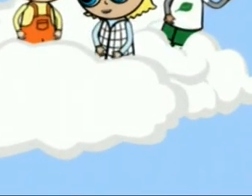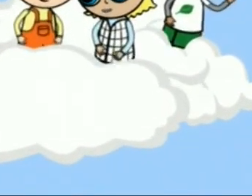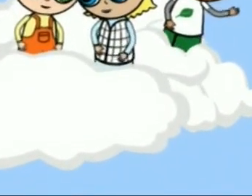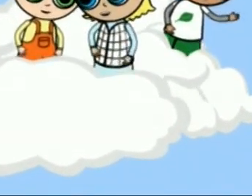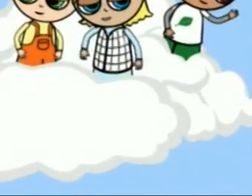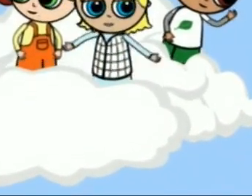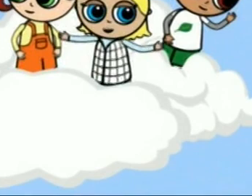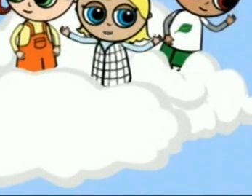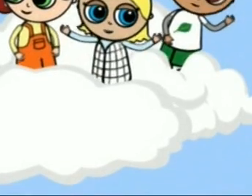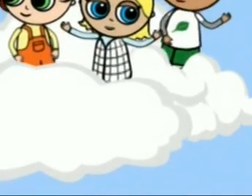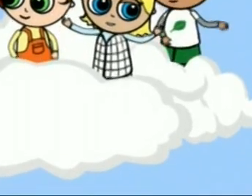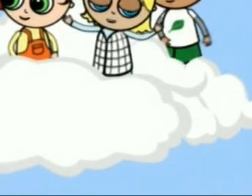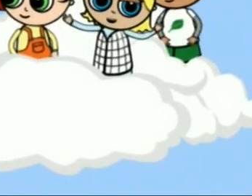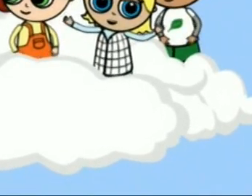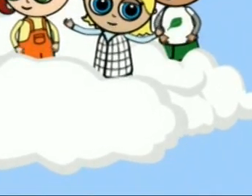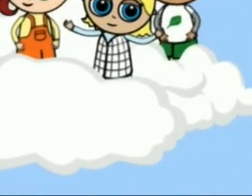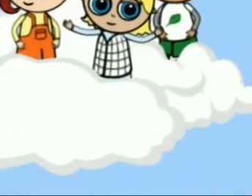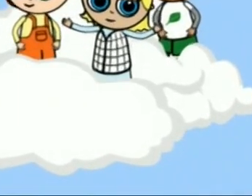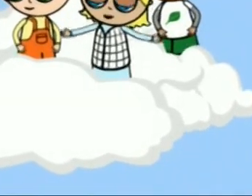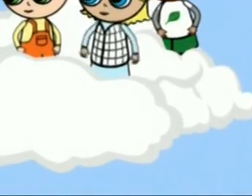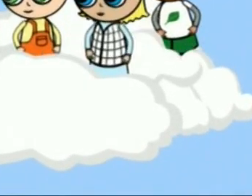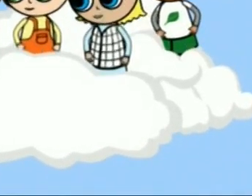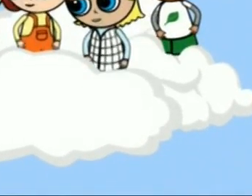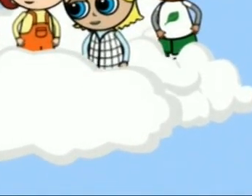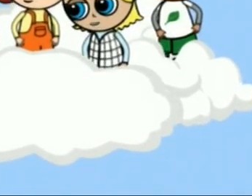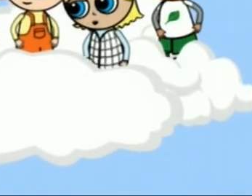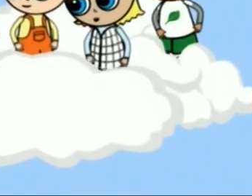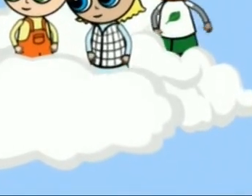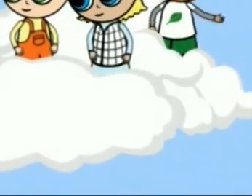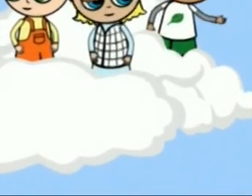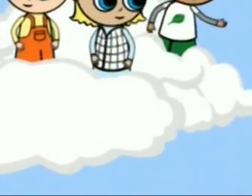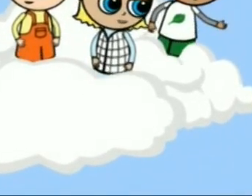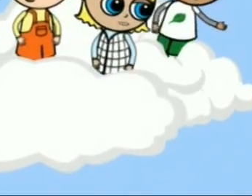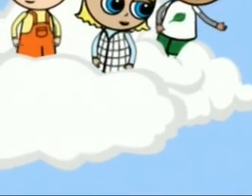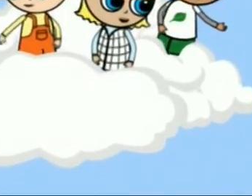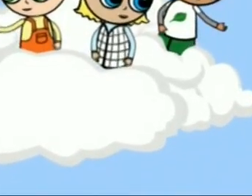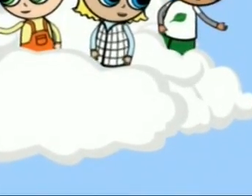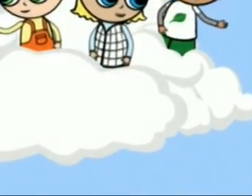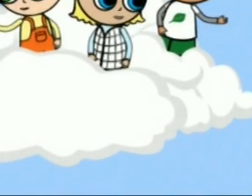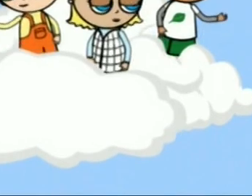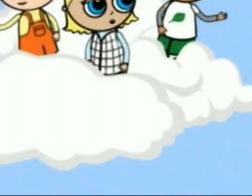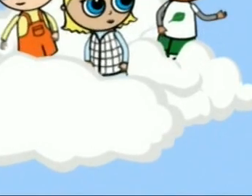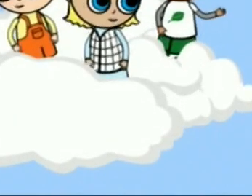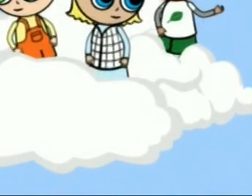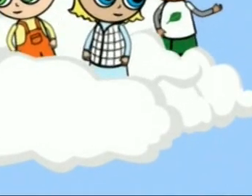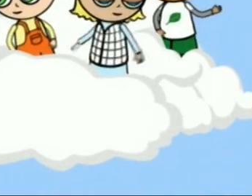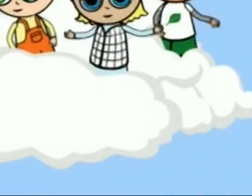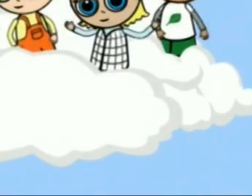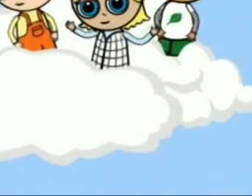Angels, angels, angels of charm. They look just like you. See what they can do.